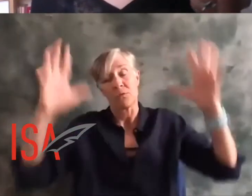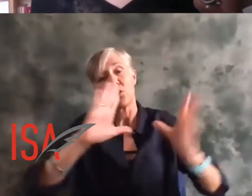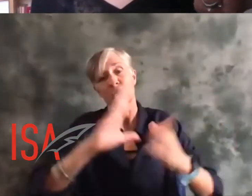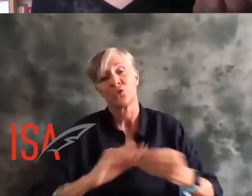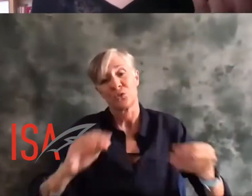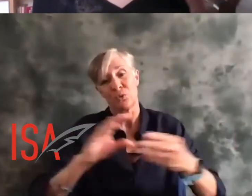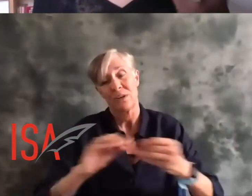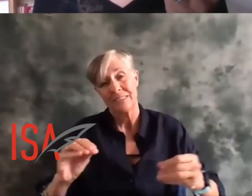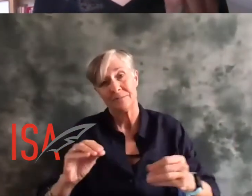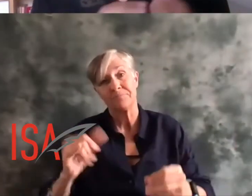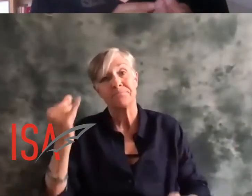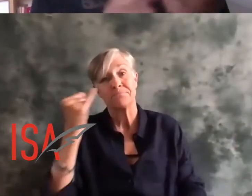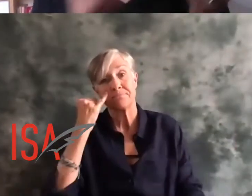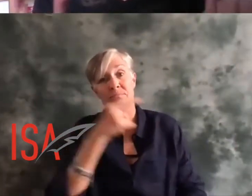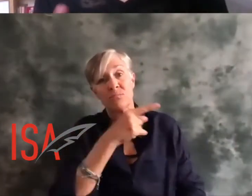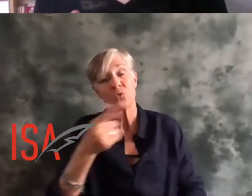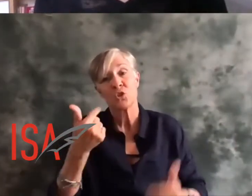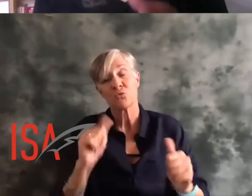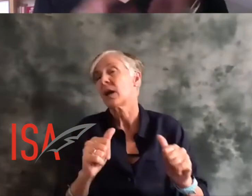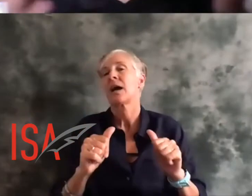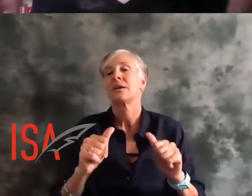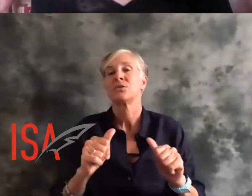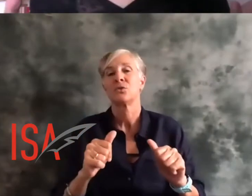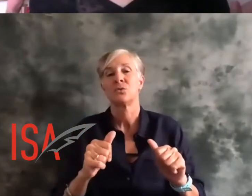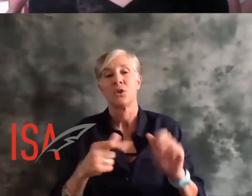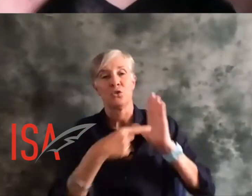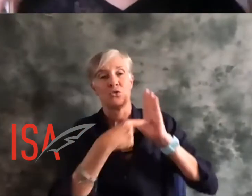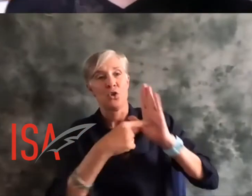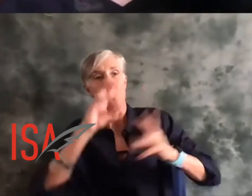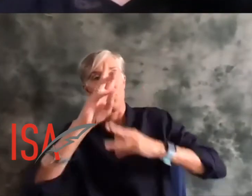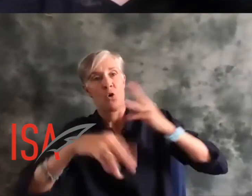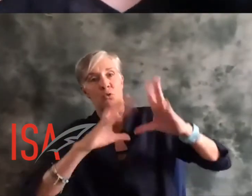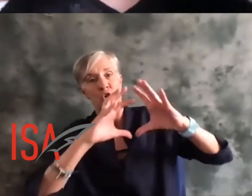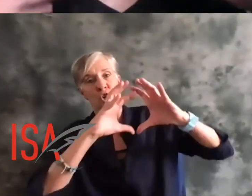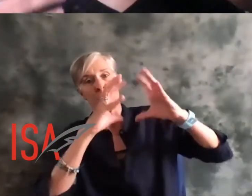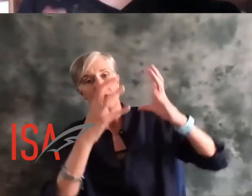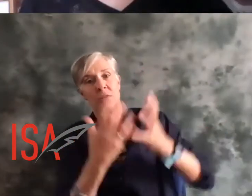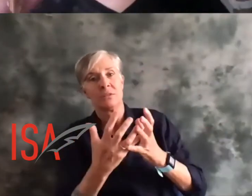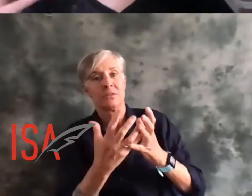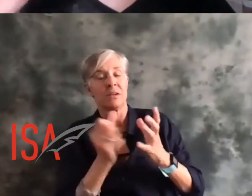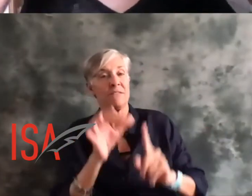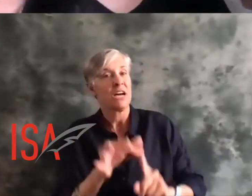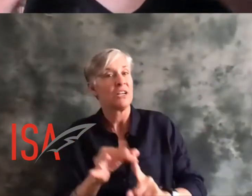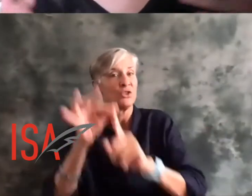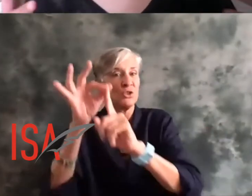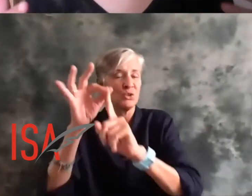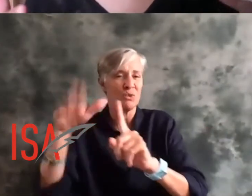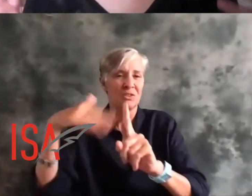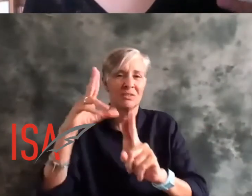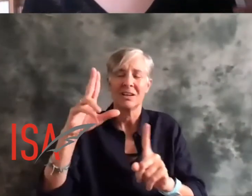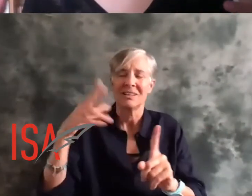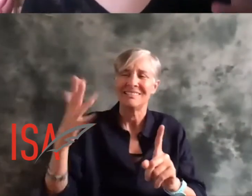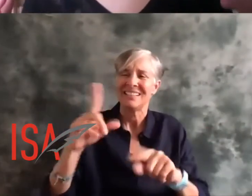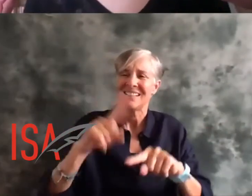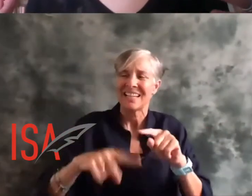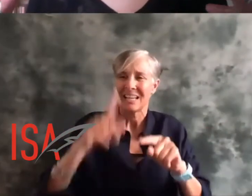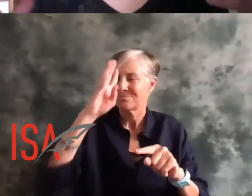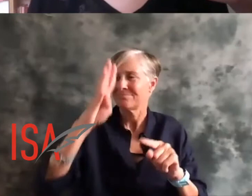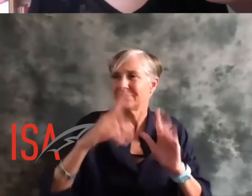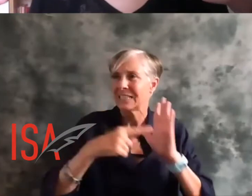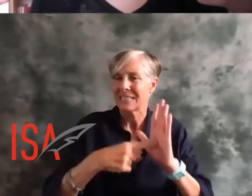So if you're trying to depict a world and somebody, a world that's unusual, I can't come up with examples really quickly,